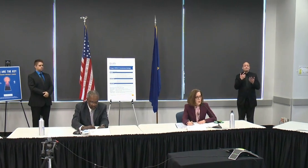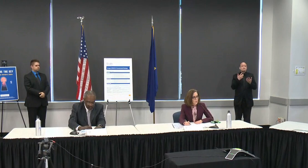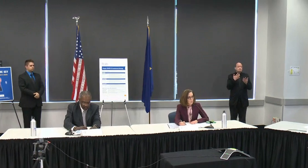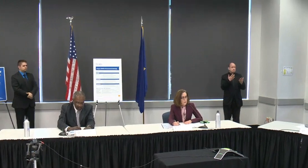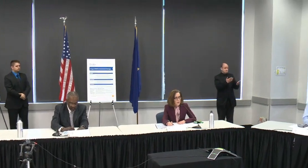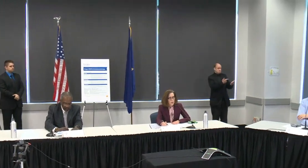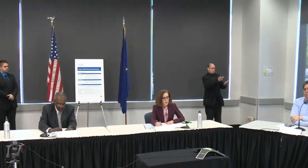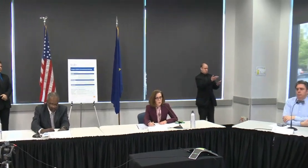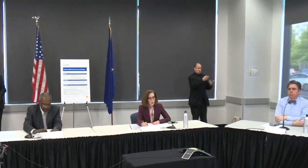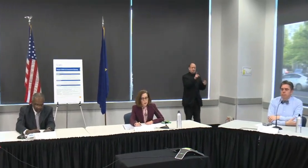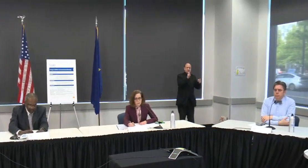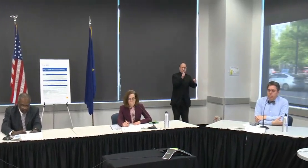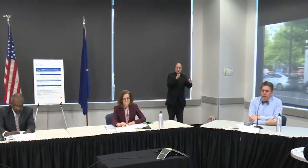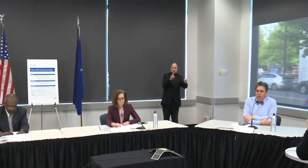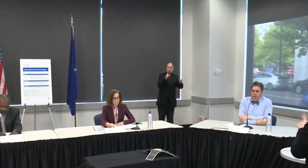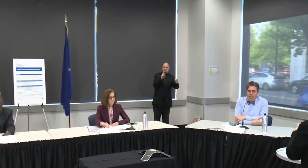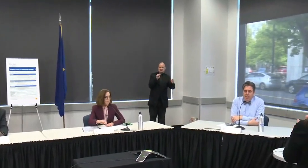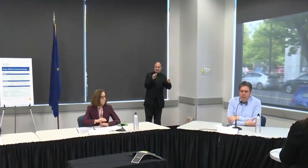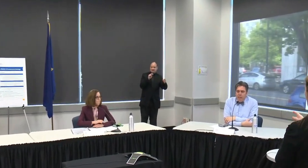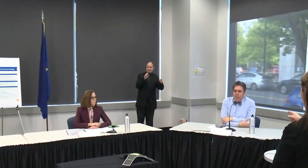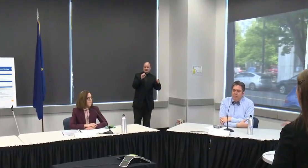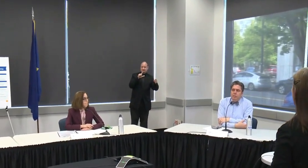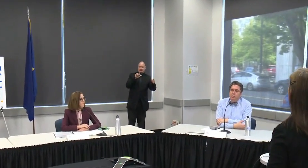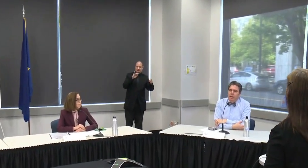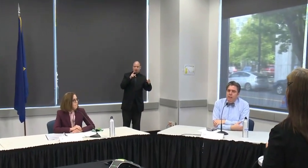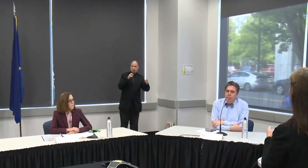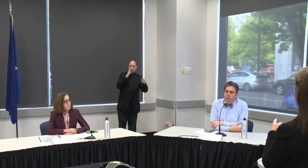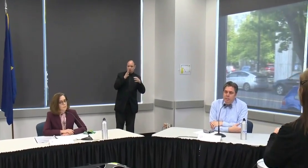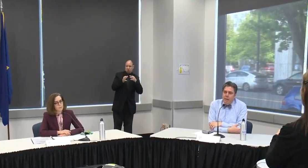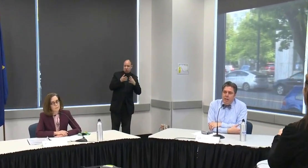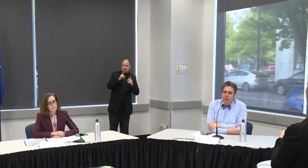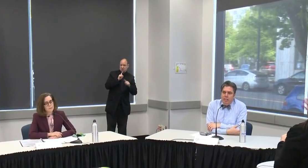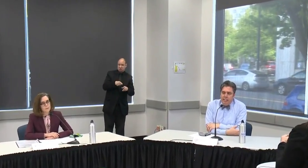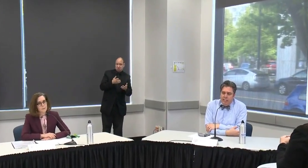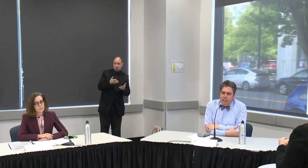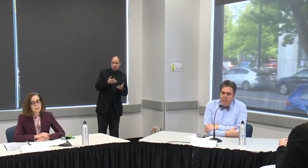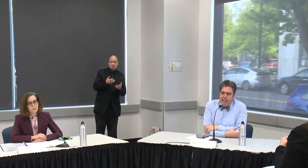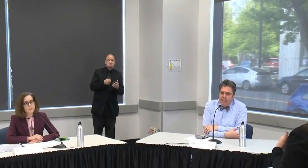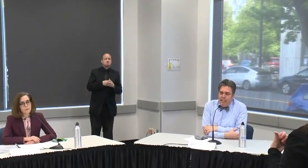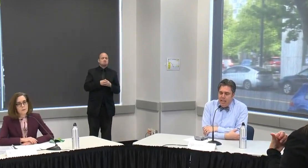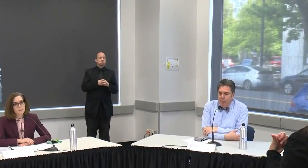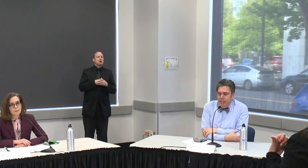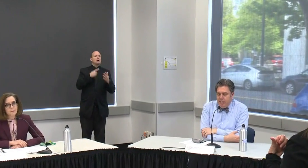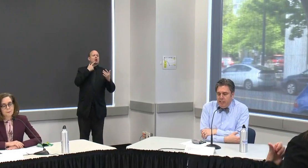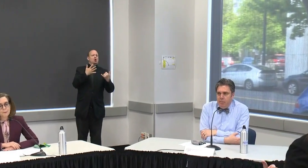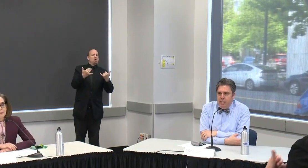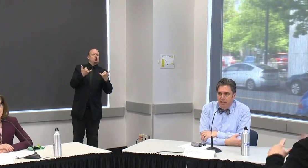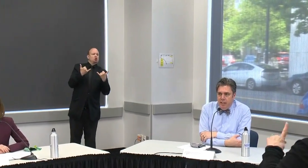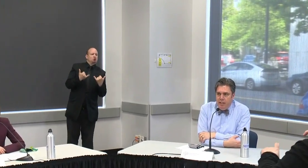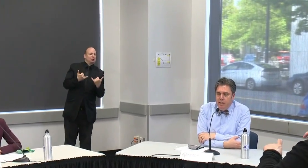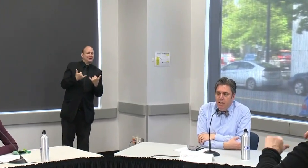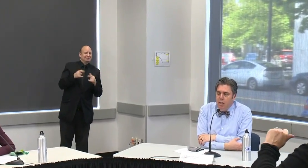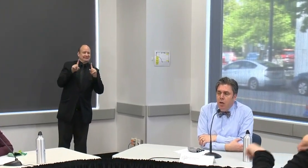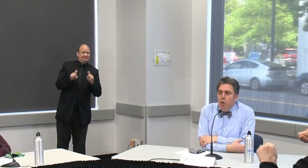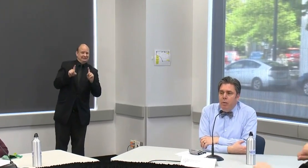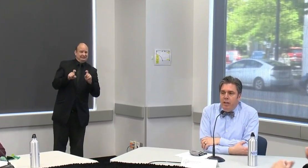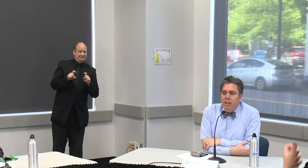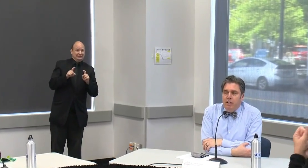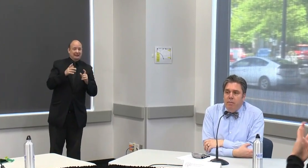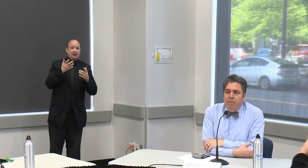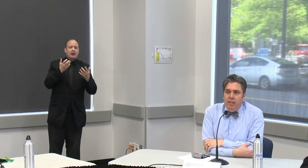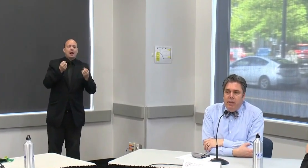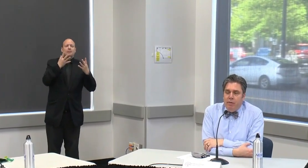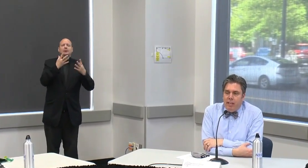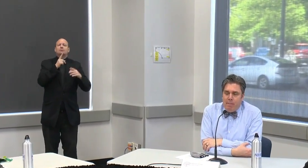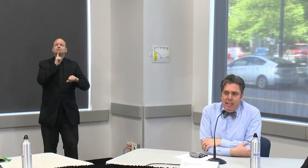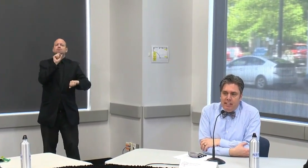um to answer the question thank you that question about was about our current testing capacity and how many tests are being done we